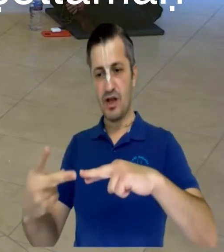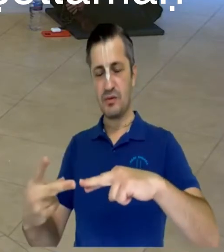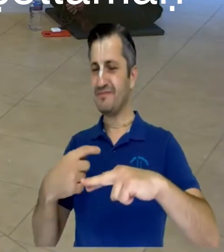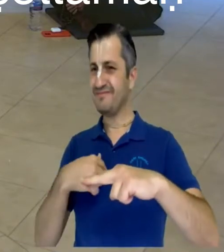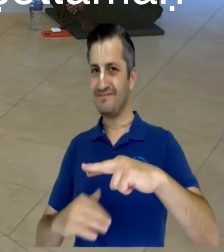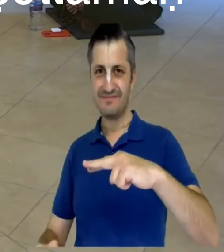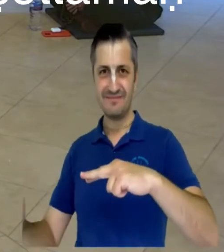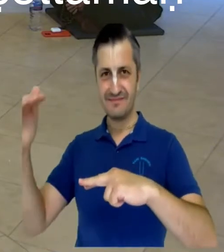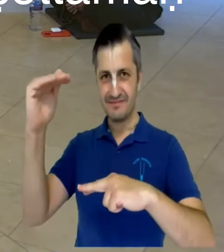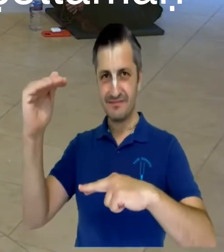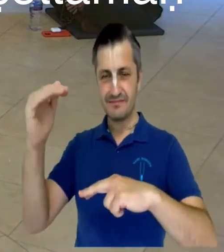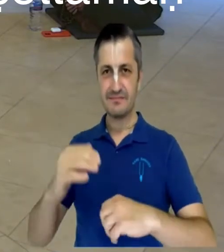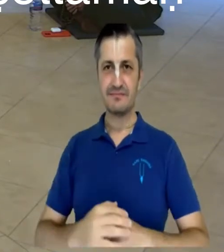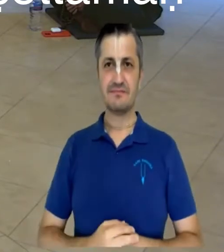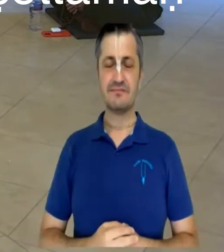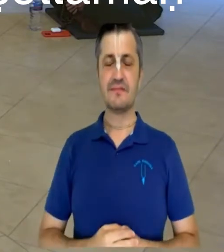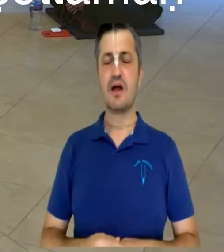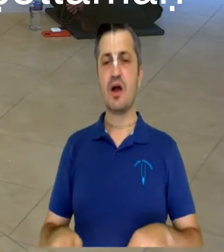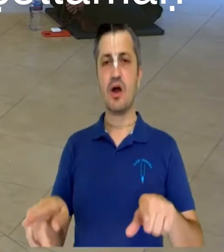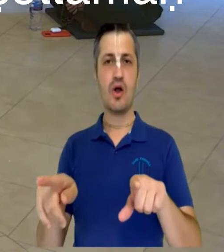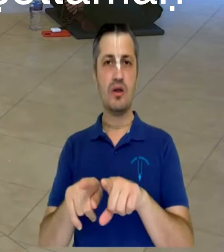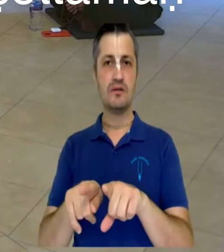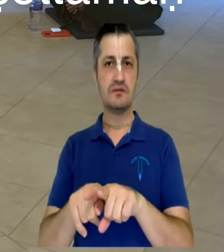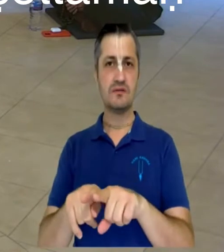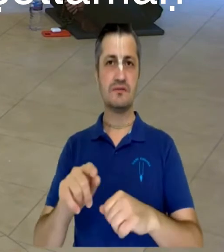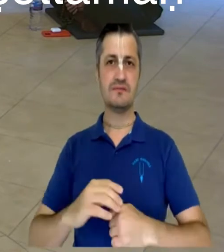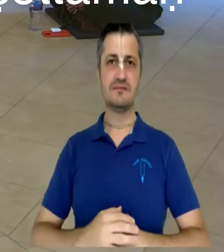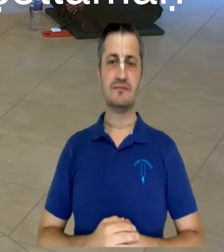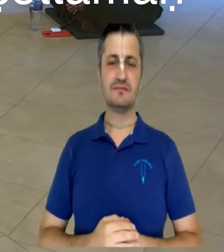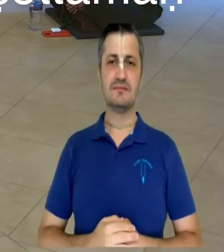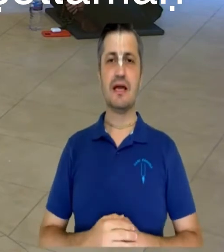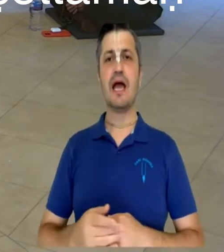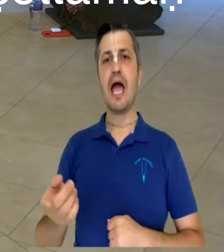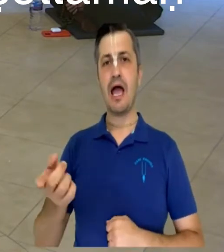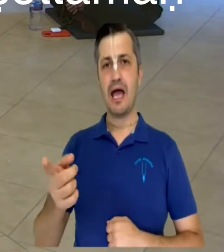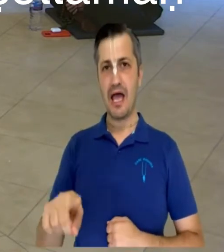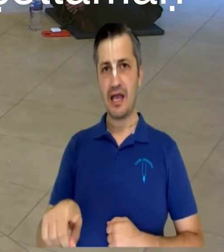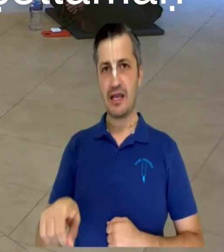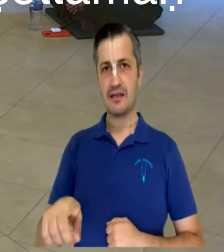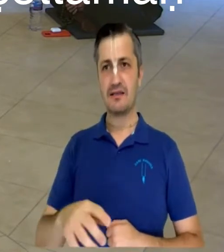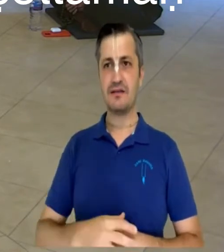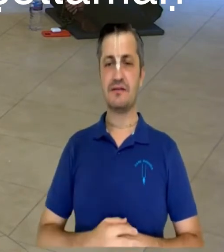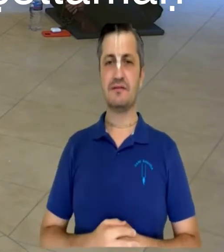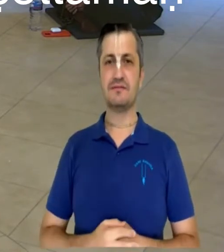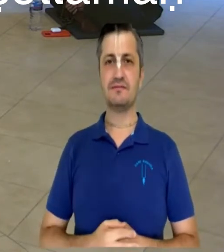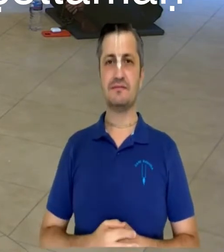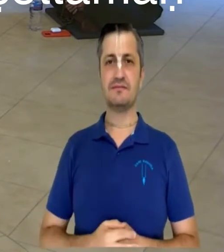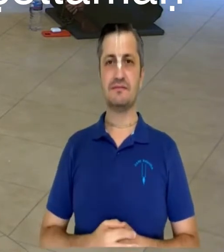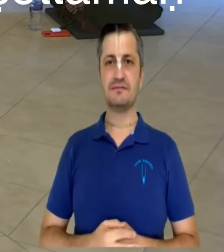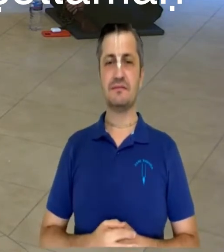Api, also. Cha, and. Uttama, the